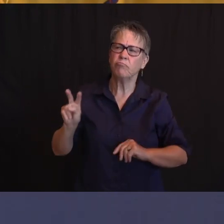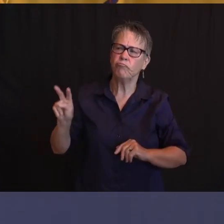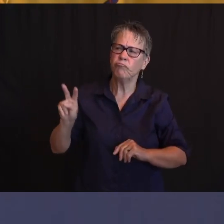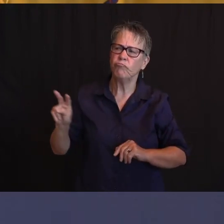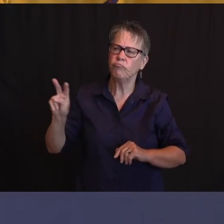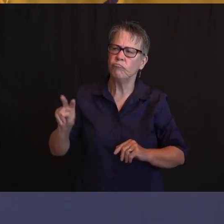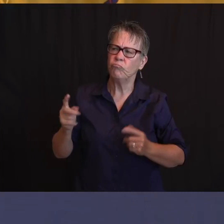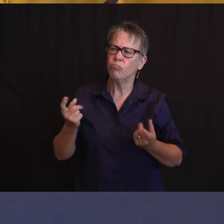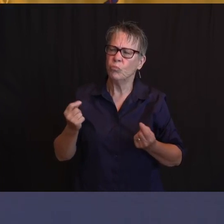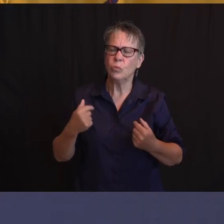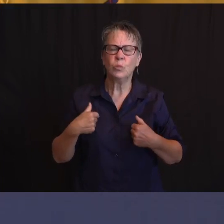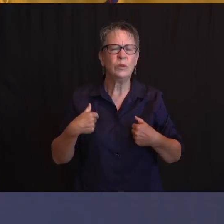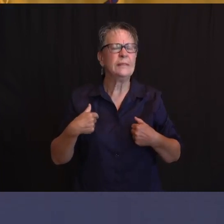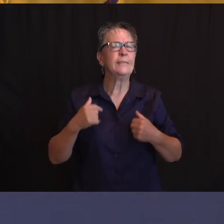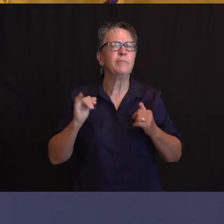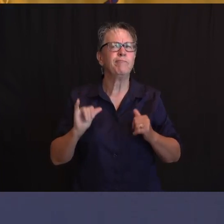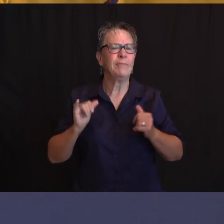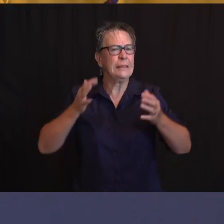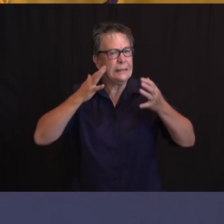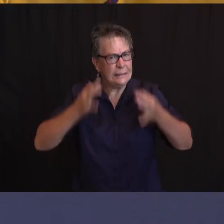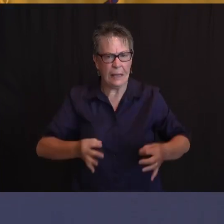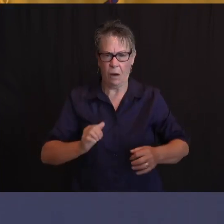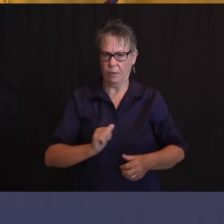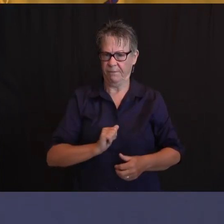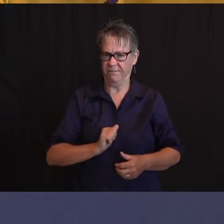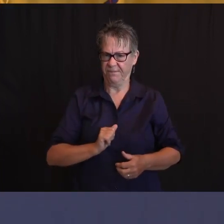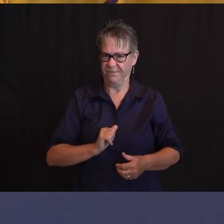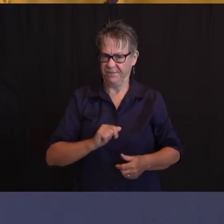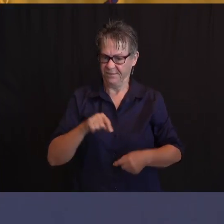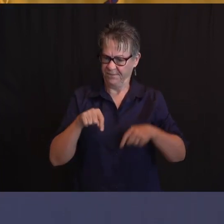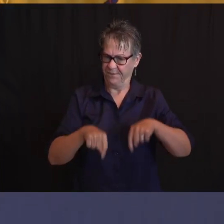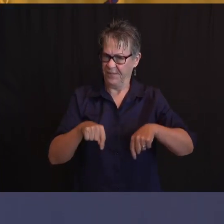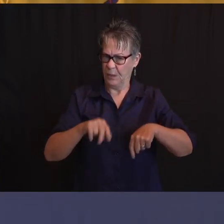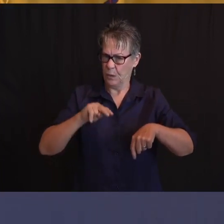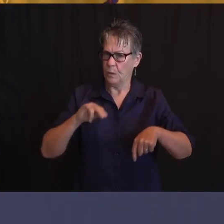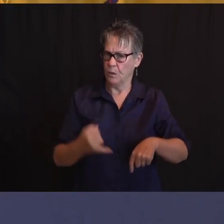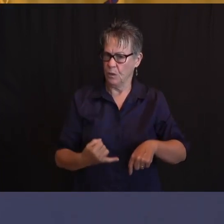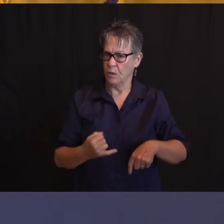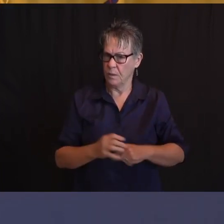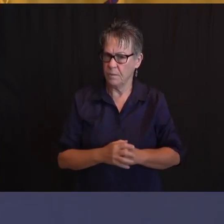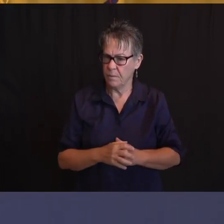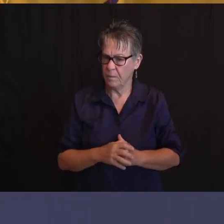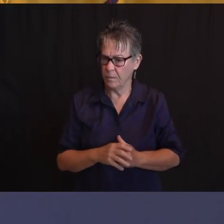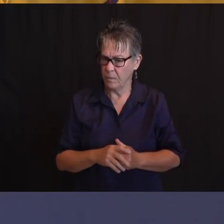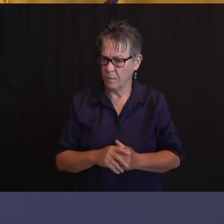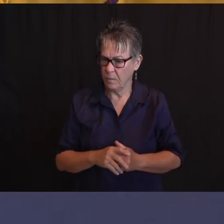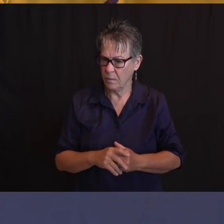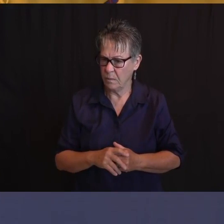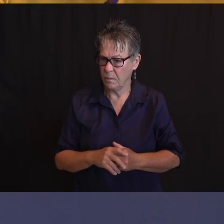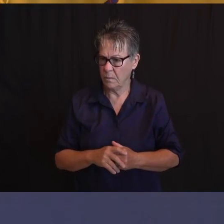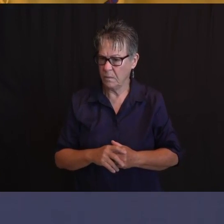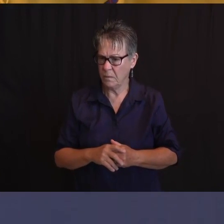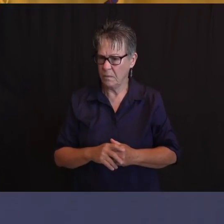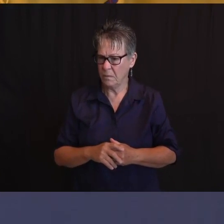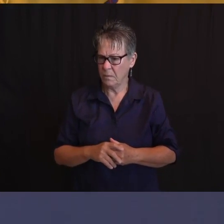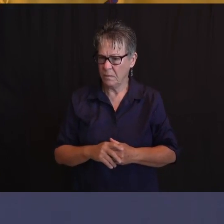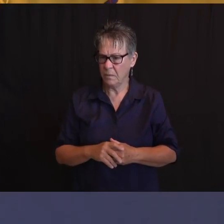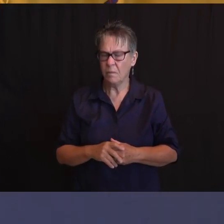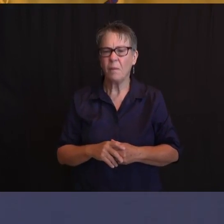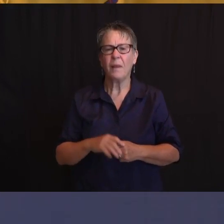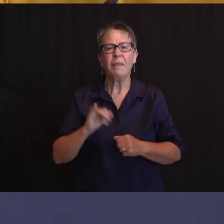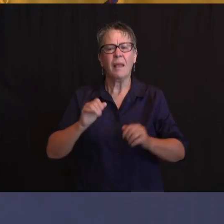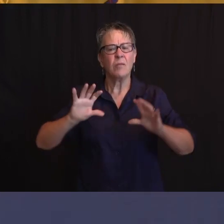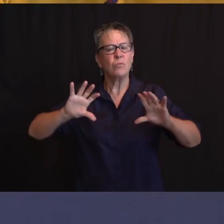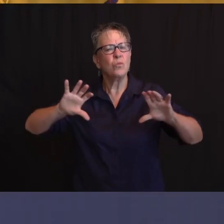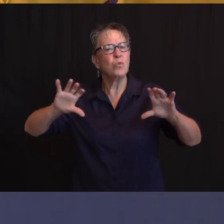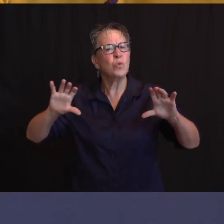do, particularly in that group of 7 that we are still very much regularly in touch with, and Judy is with her colleagues, and I am